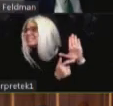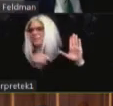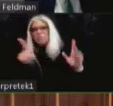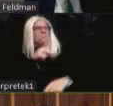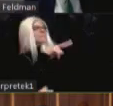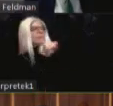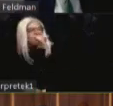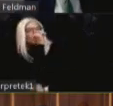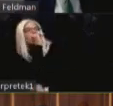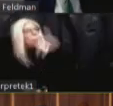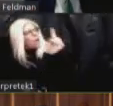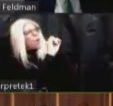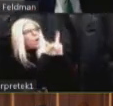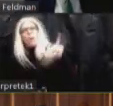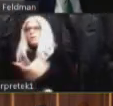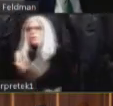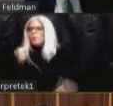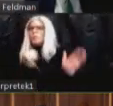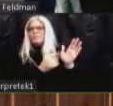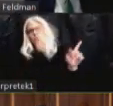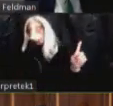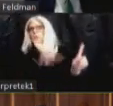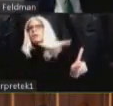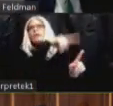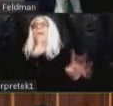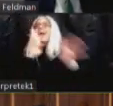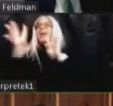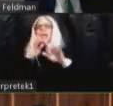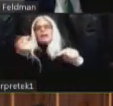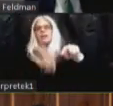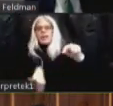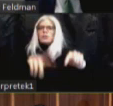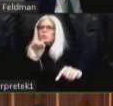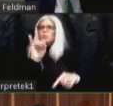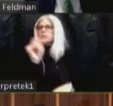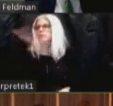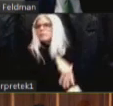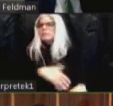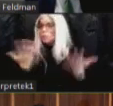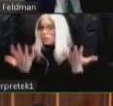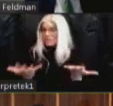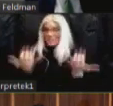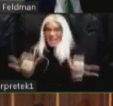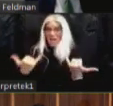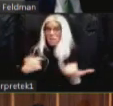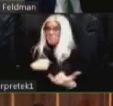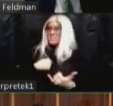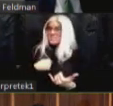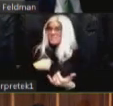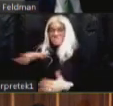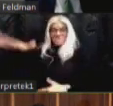the person power to follow up. And I think at this point it's public record. We don't have the person power. Everyone's